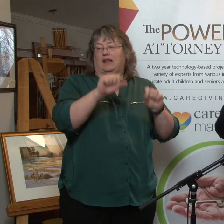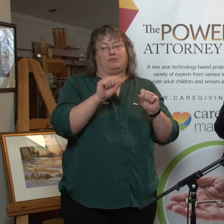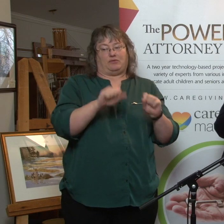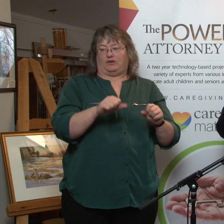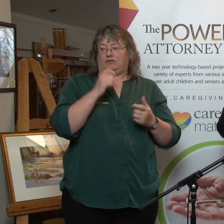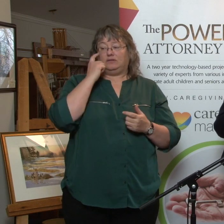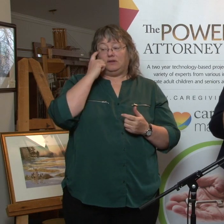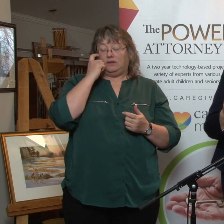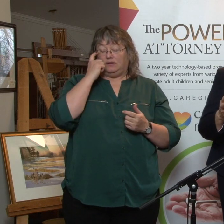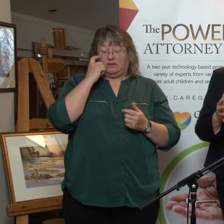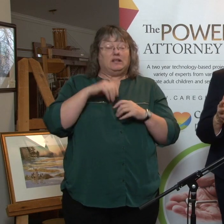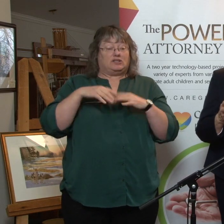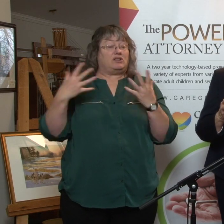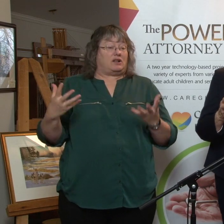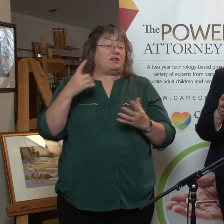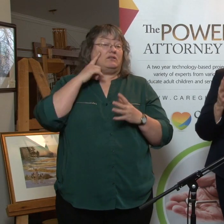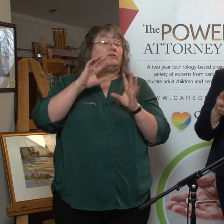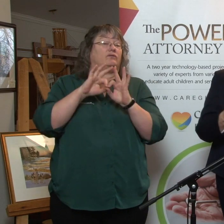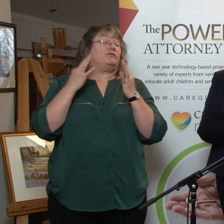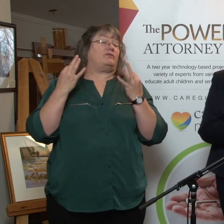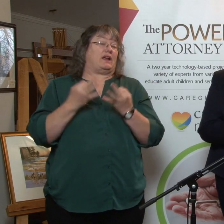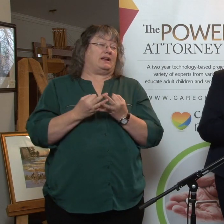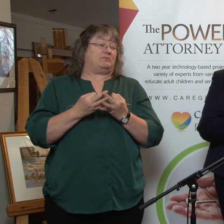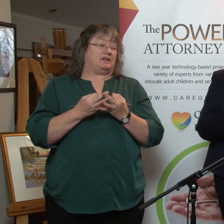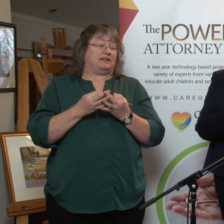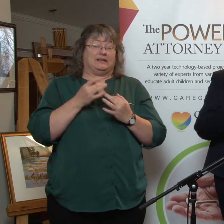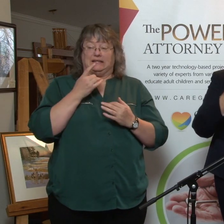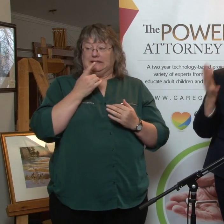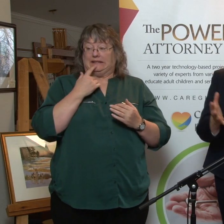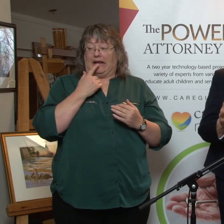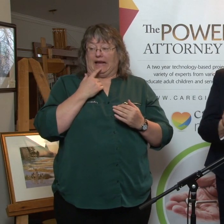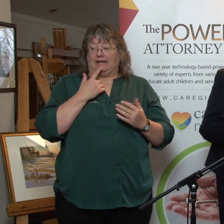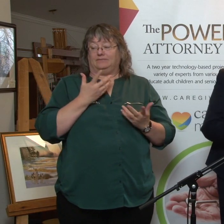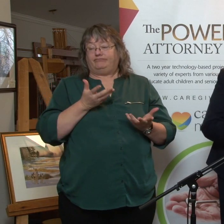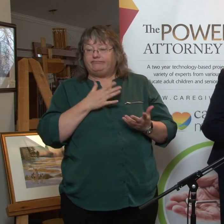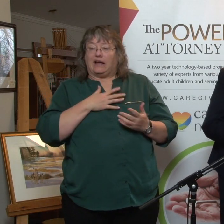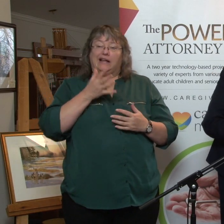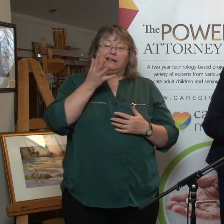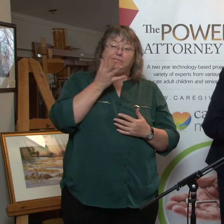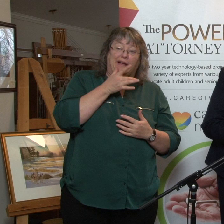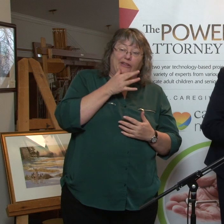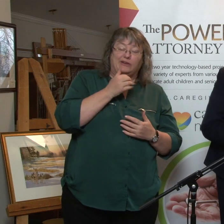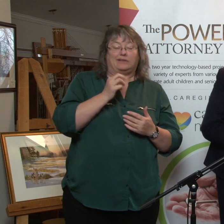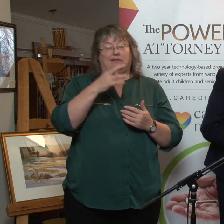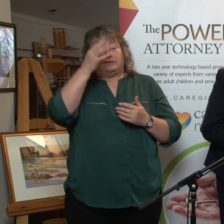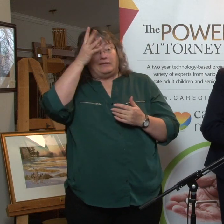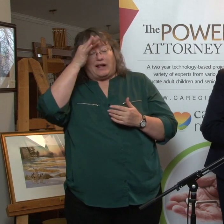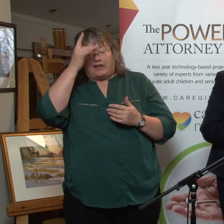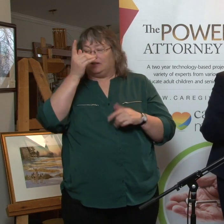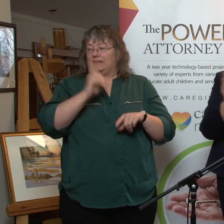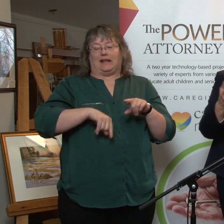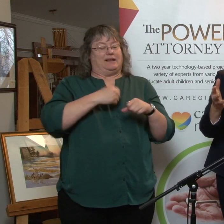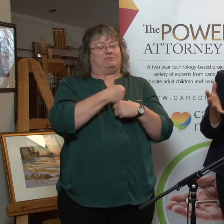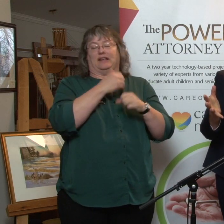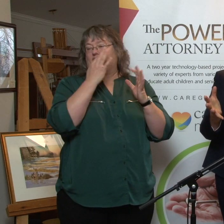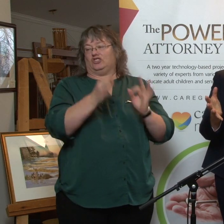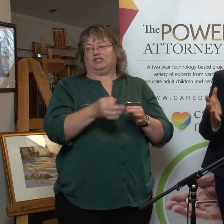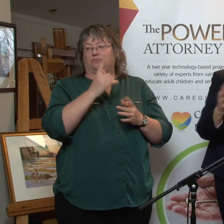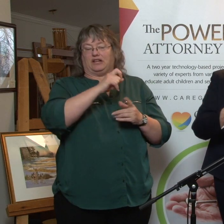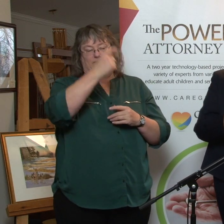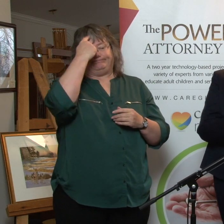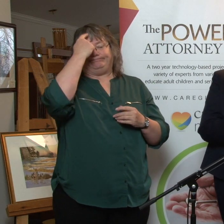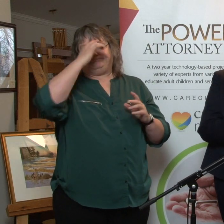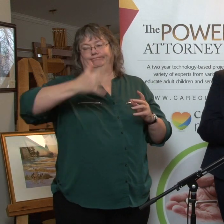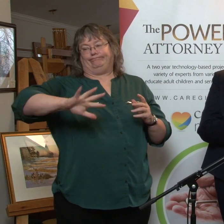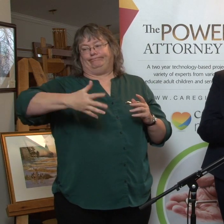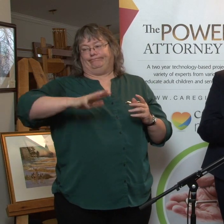family to state that your loved one is incapable of making any decisions.